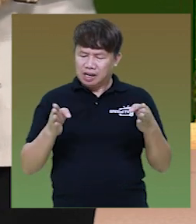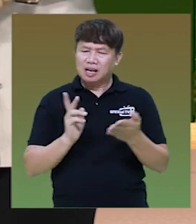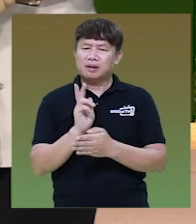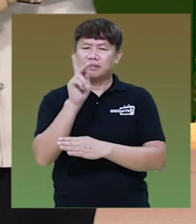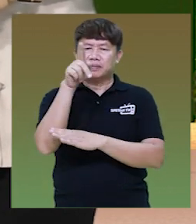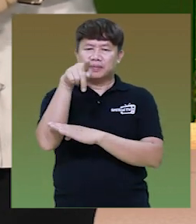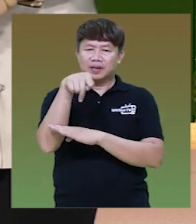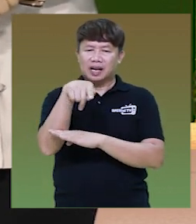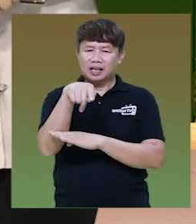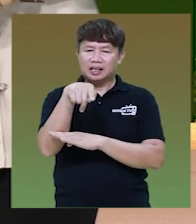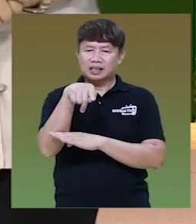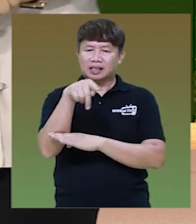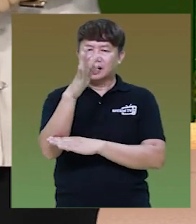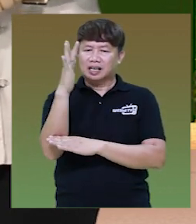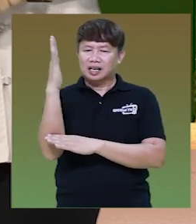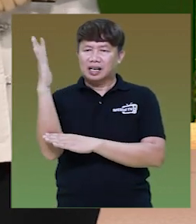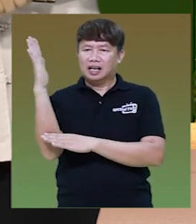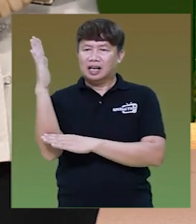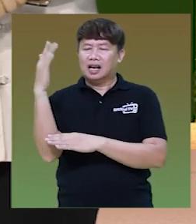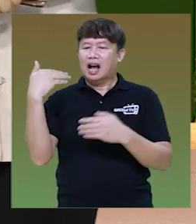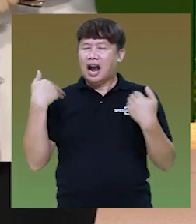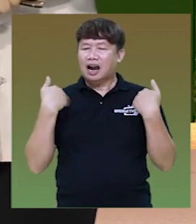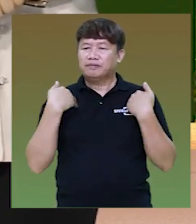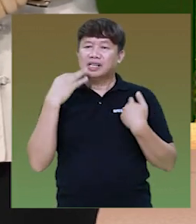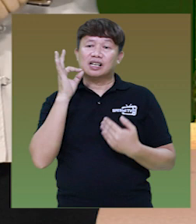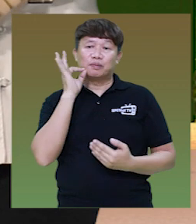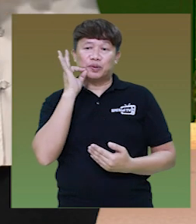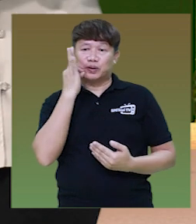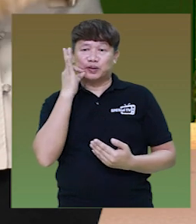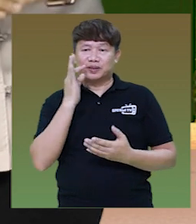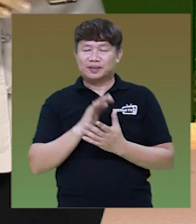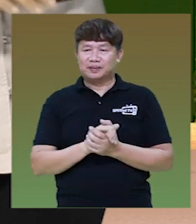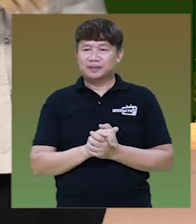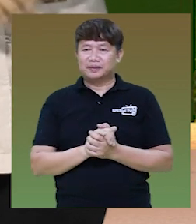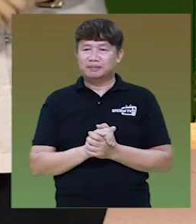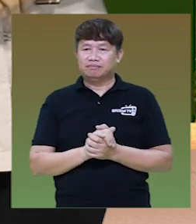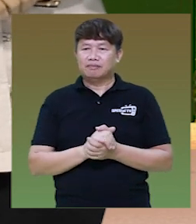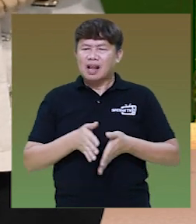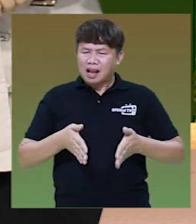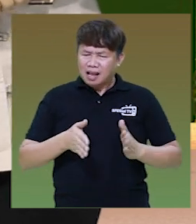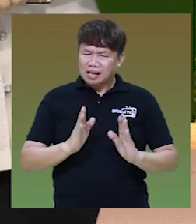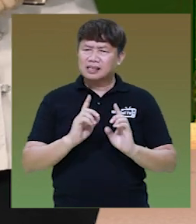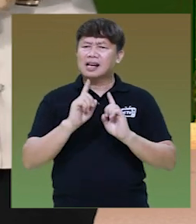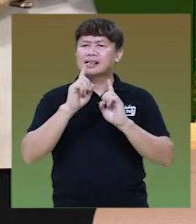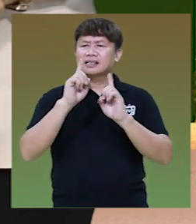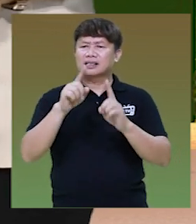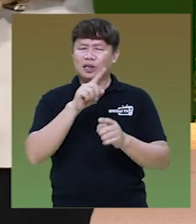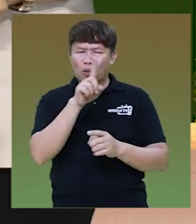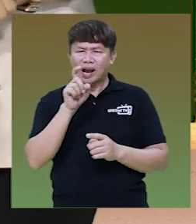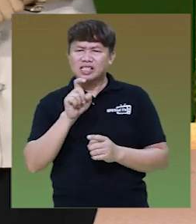or tree yielded fruits. Let's answer the questions.